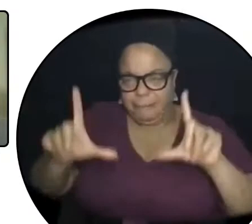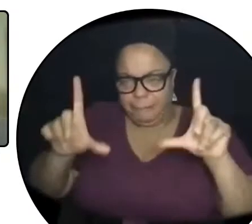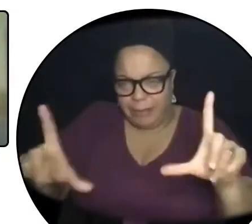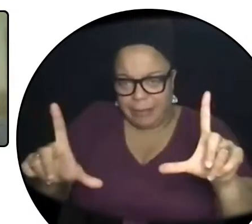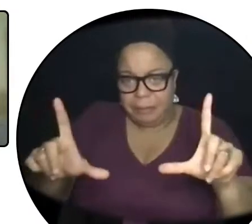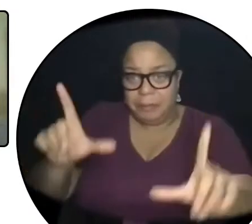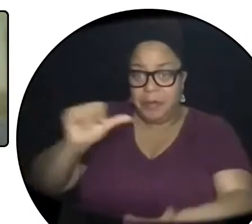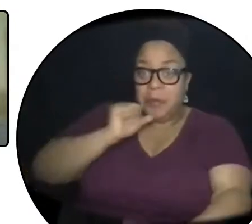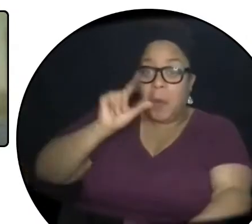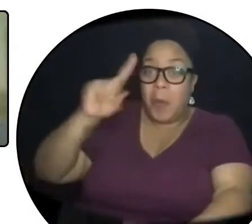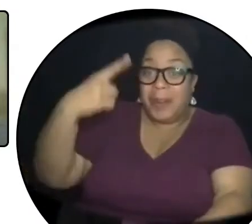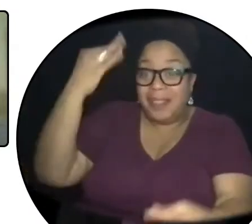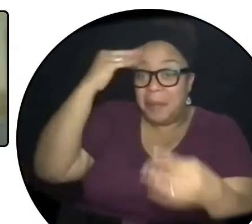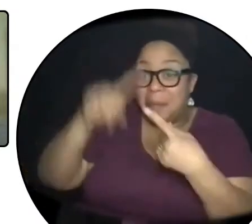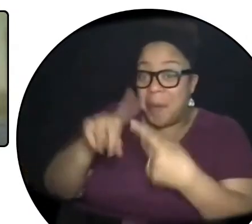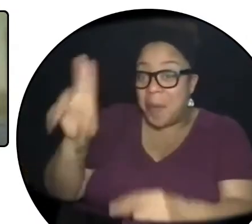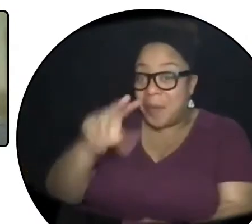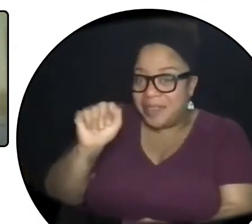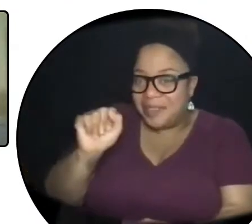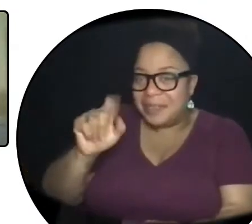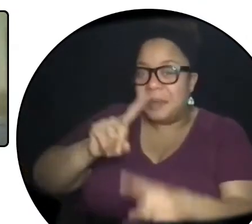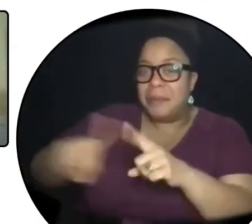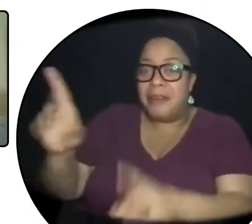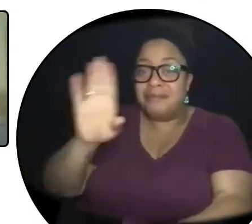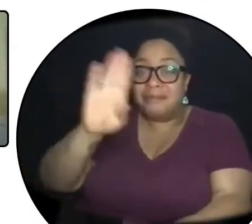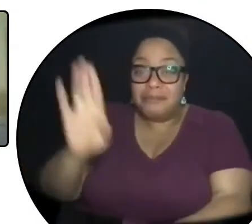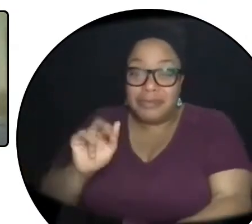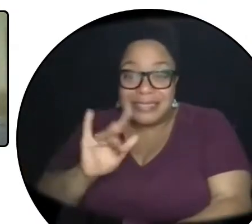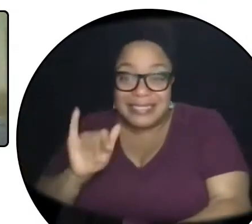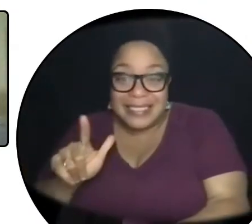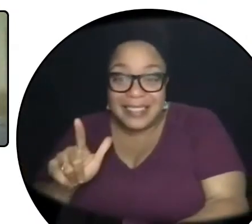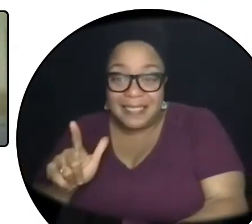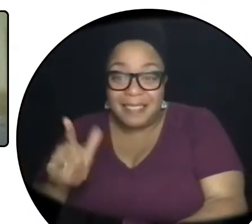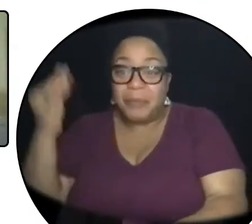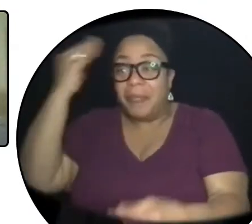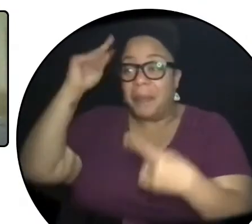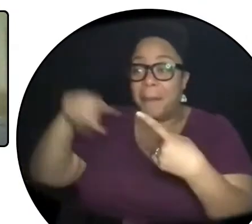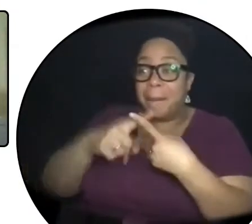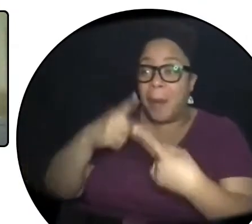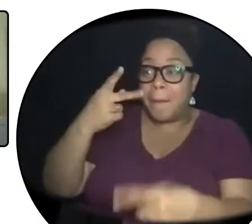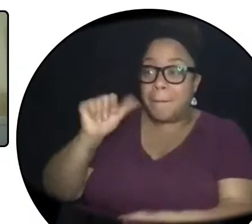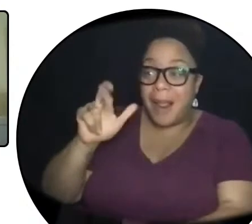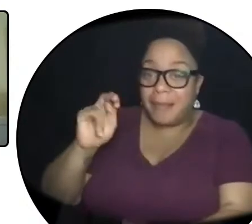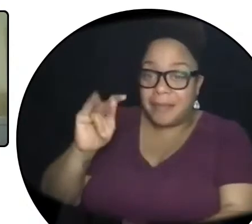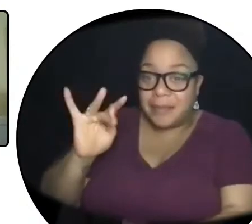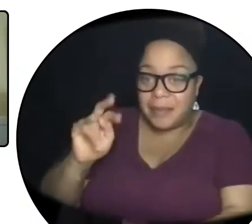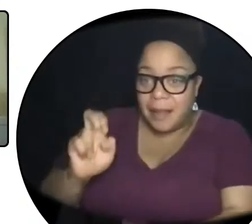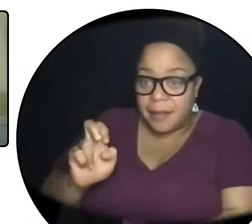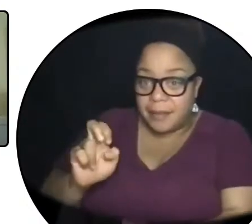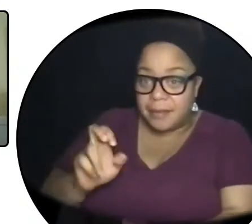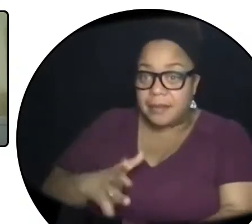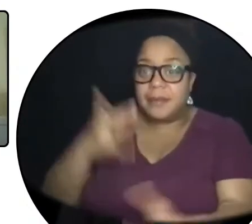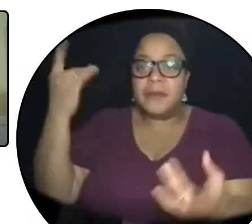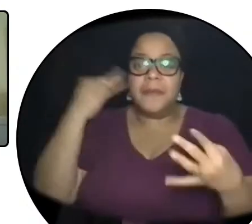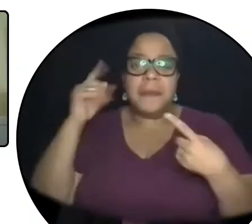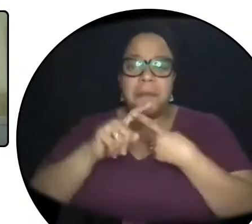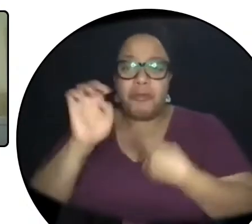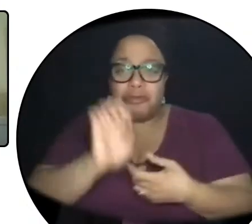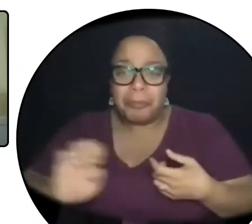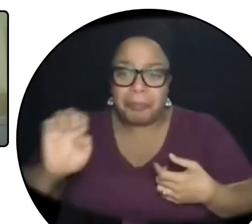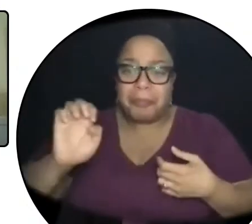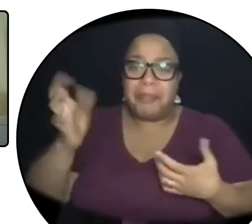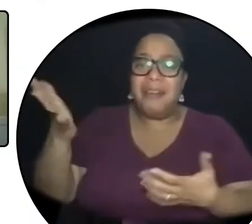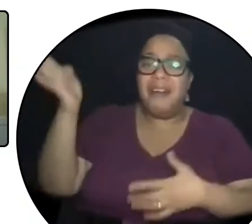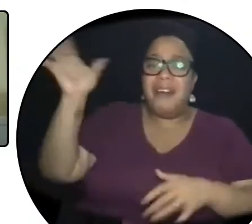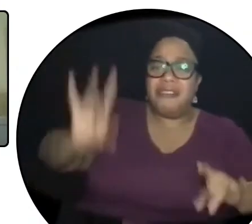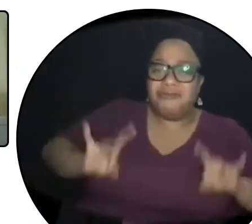that this is the 65th anniversary of the Bandung Conference. And for many folks,